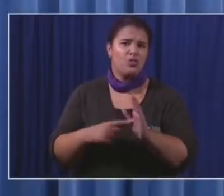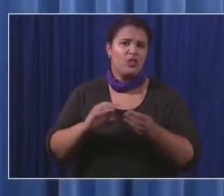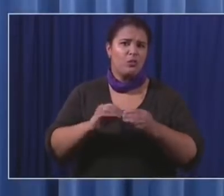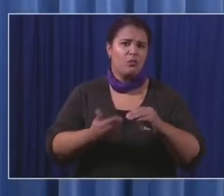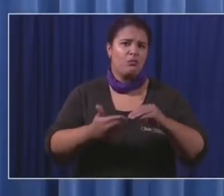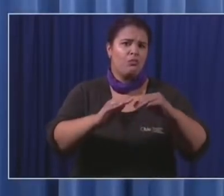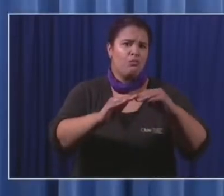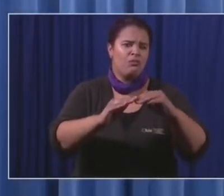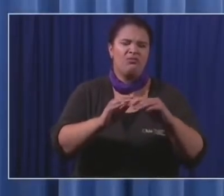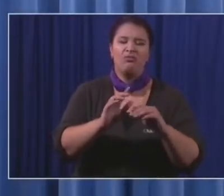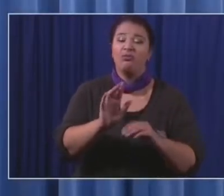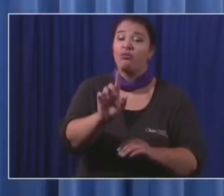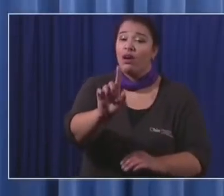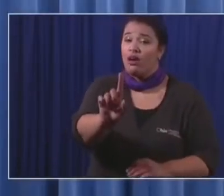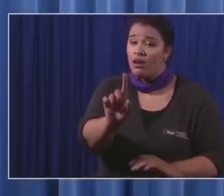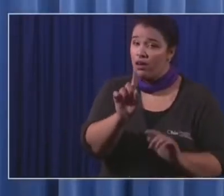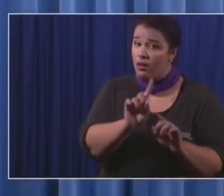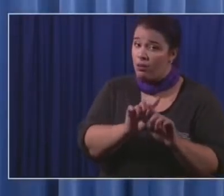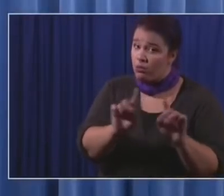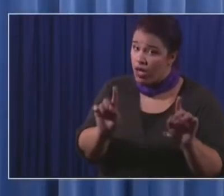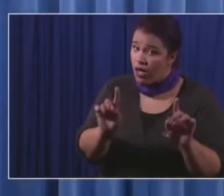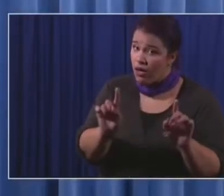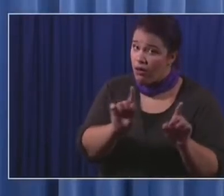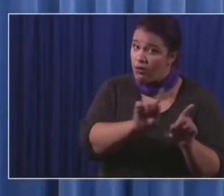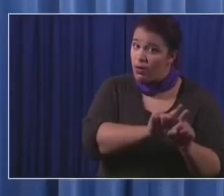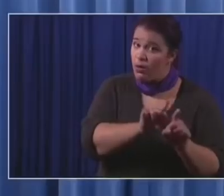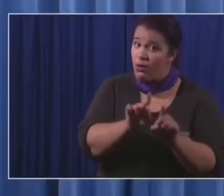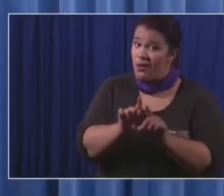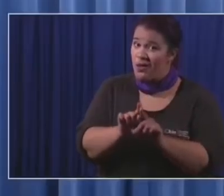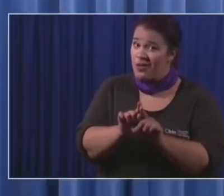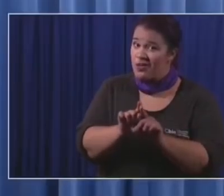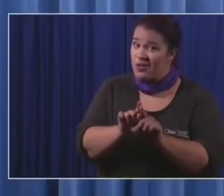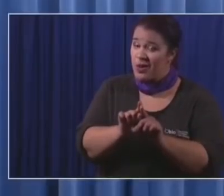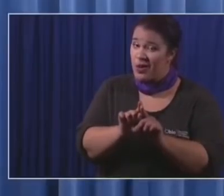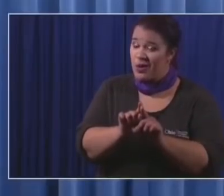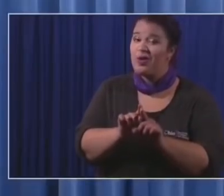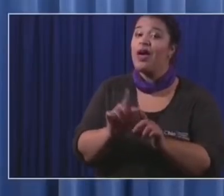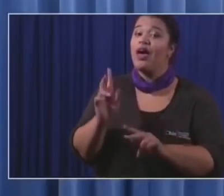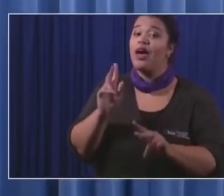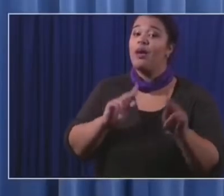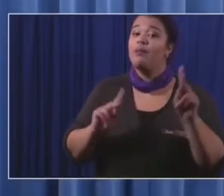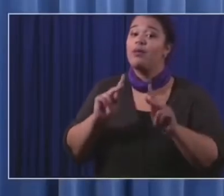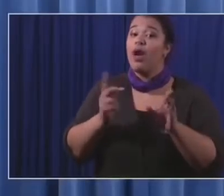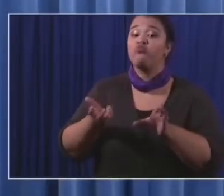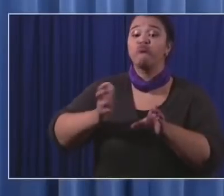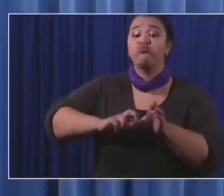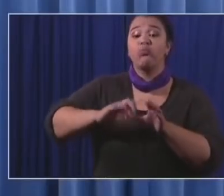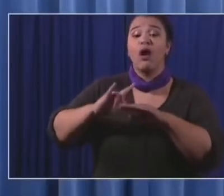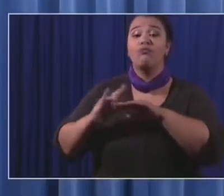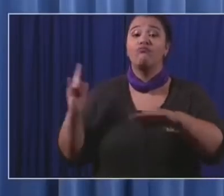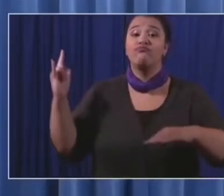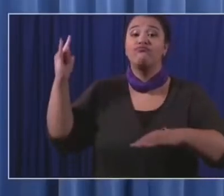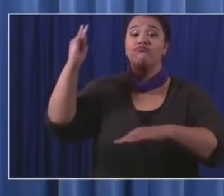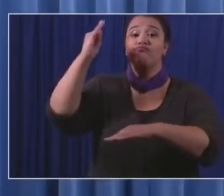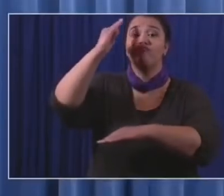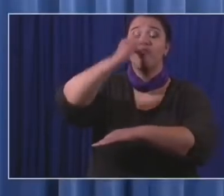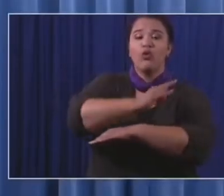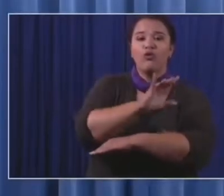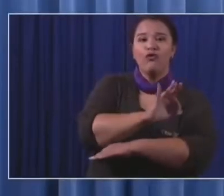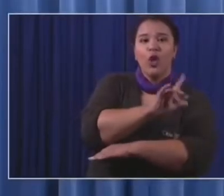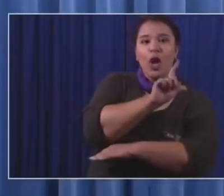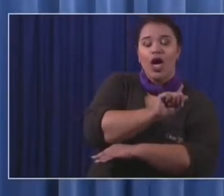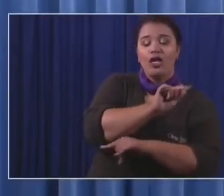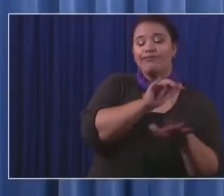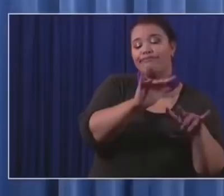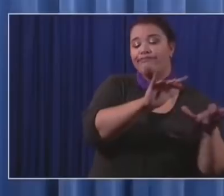Ohio, and perhaps that more testing is done is affecting that, but also there's a lot of people